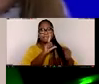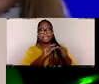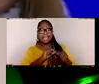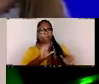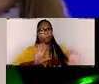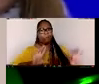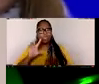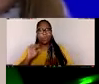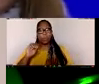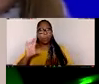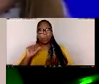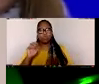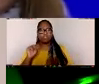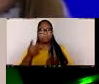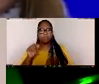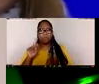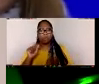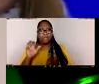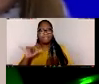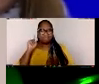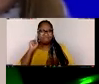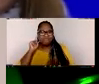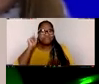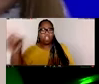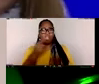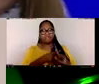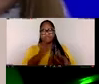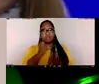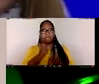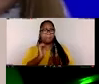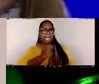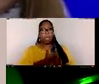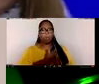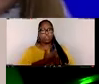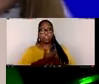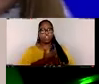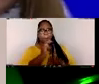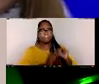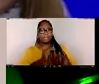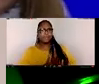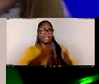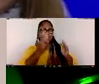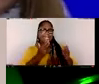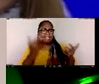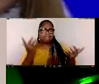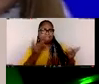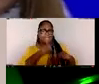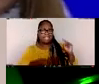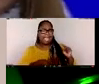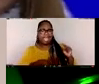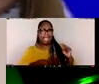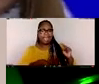is too far away from their projected building to be considered in terms of